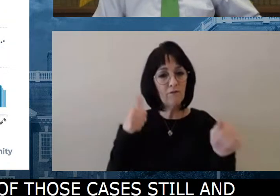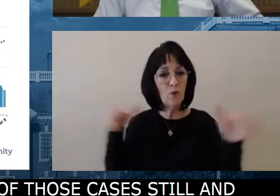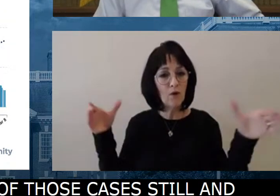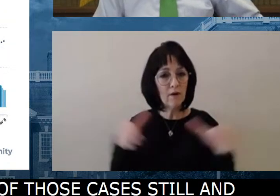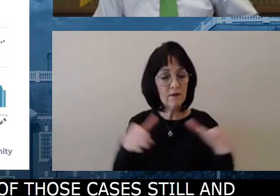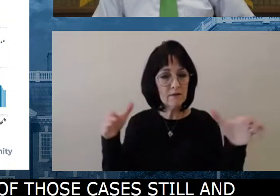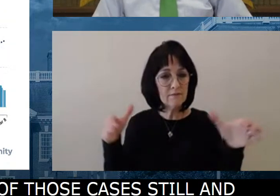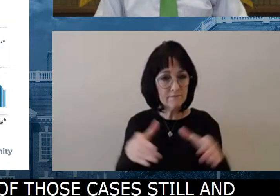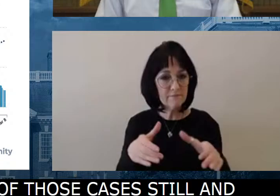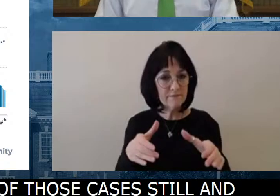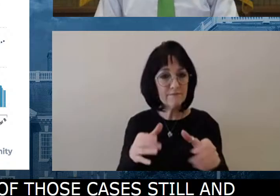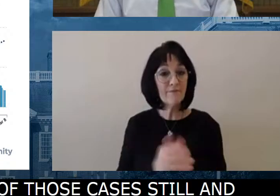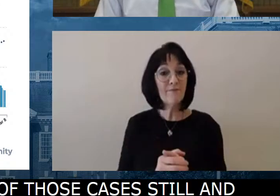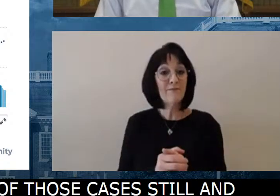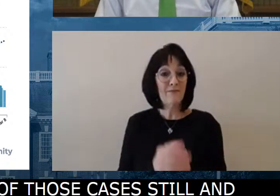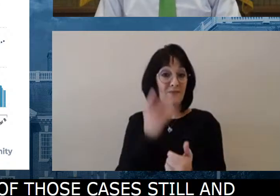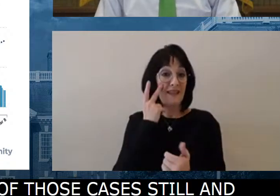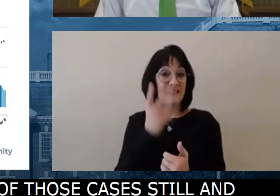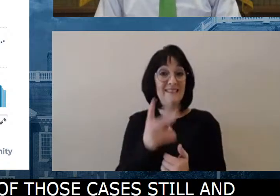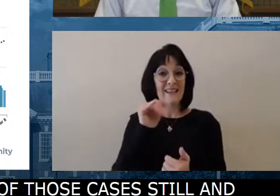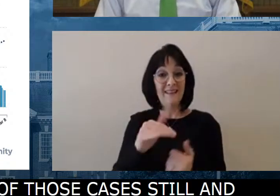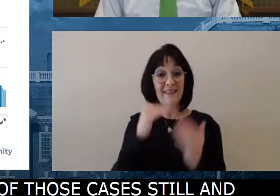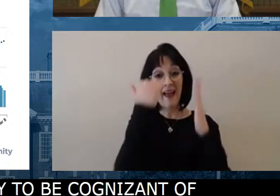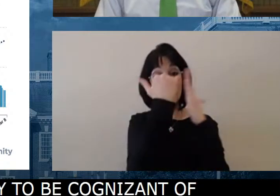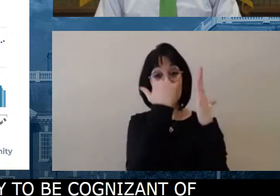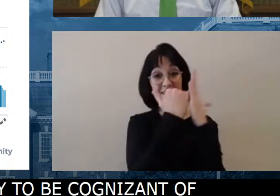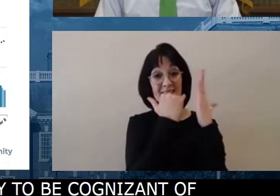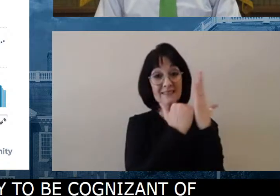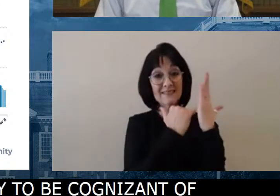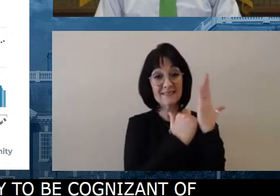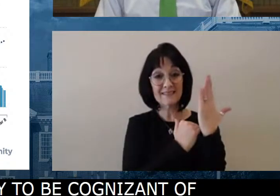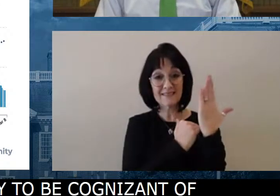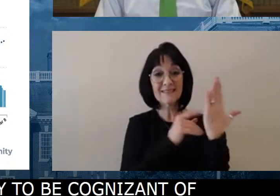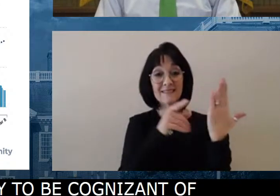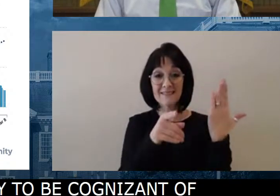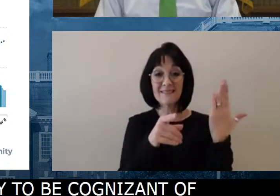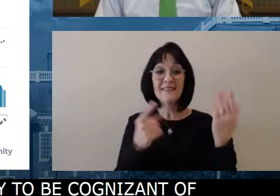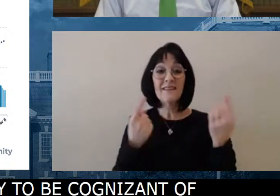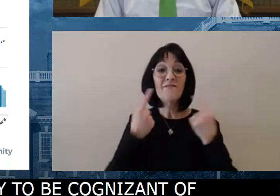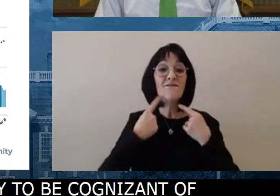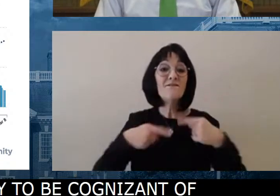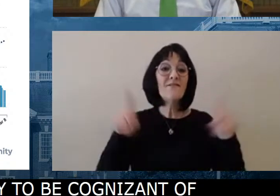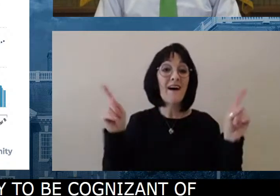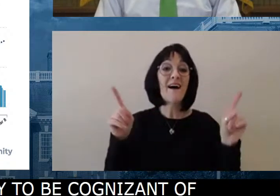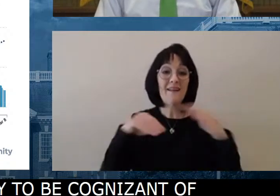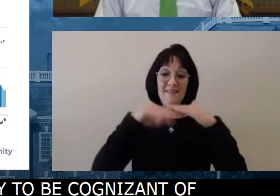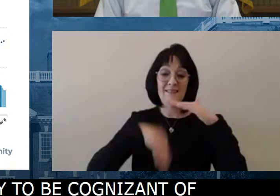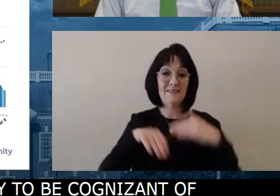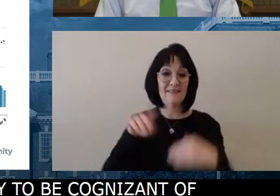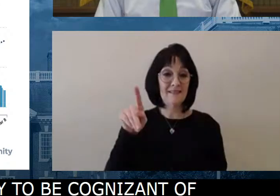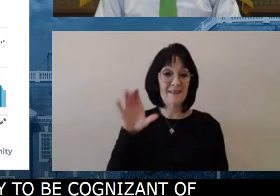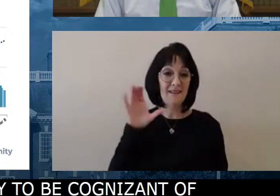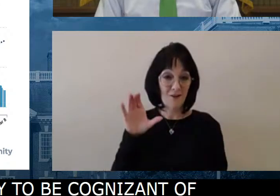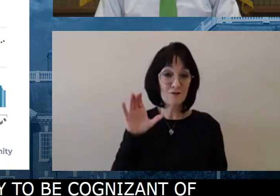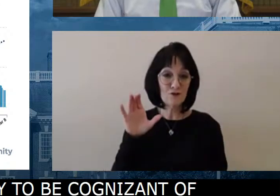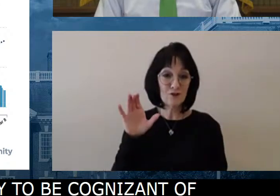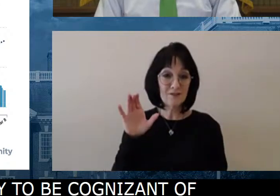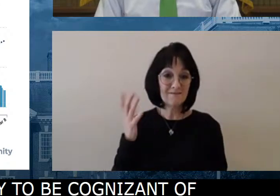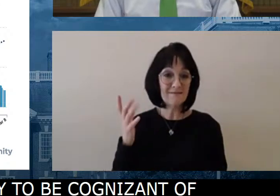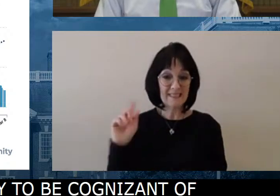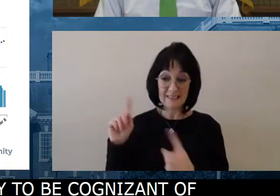below 100 for the first time in a long time, since back in probably late October, since the